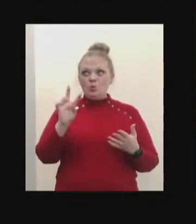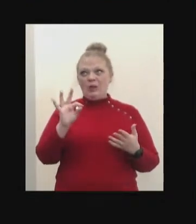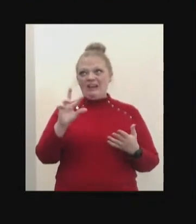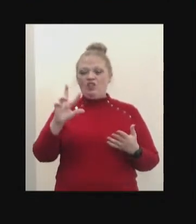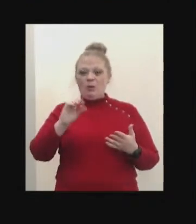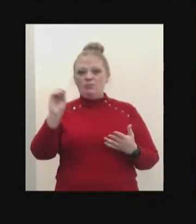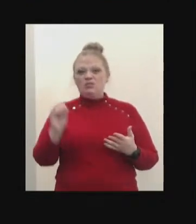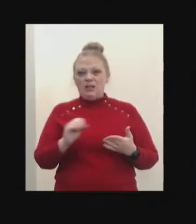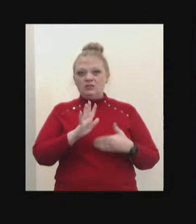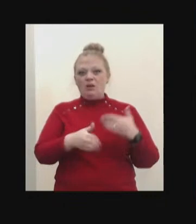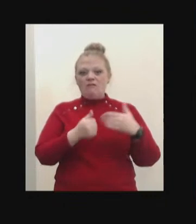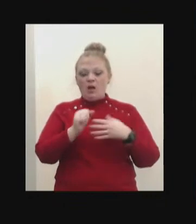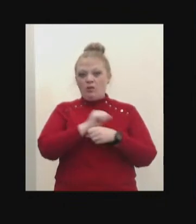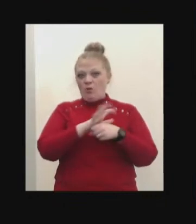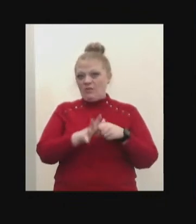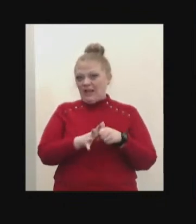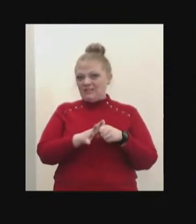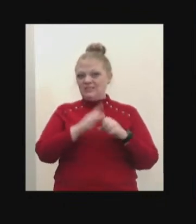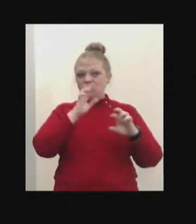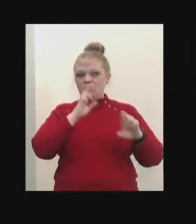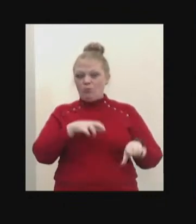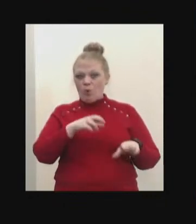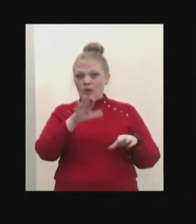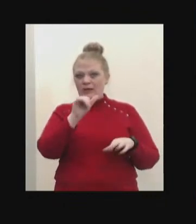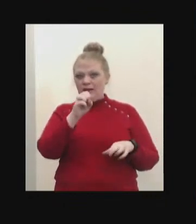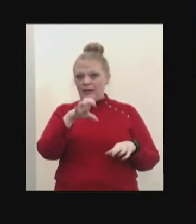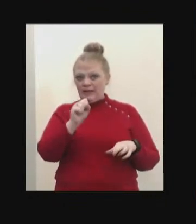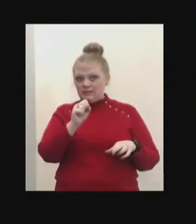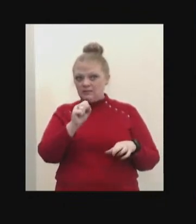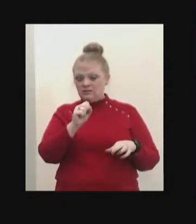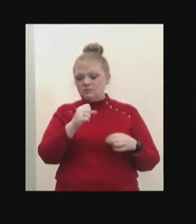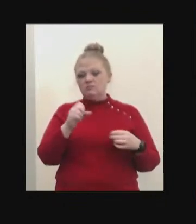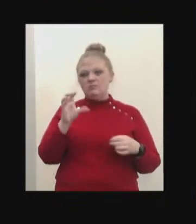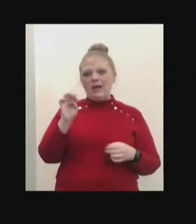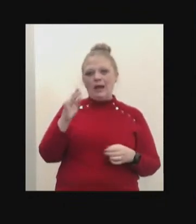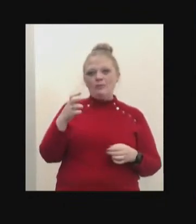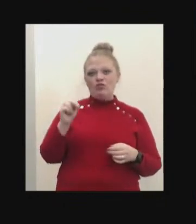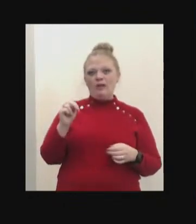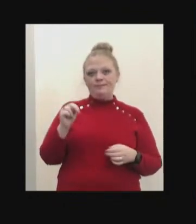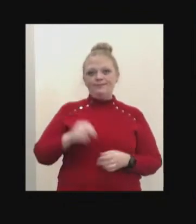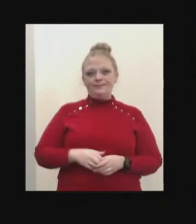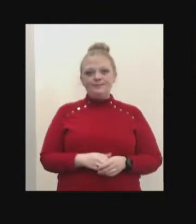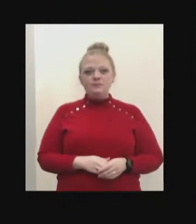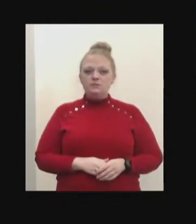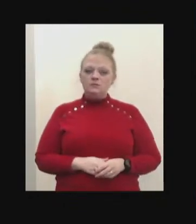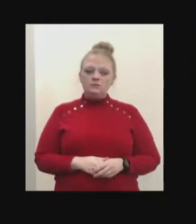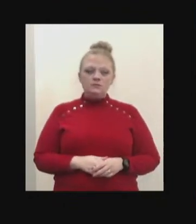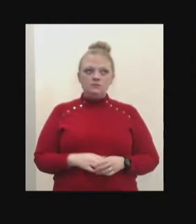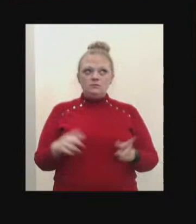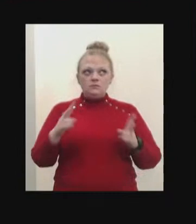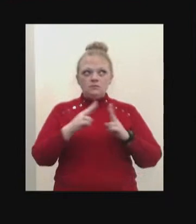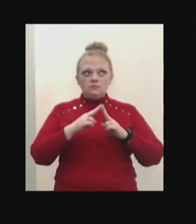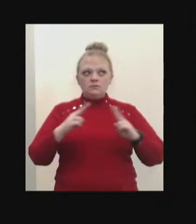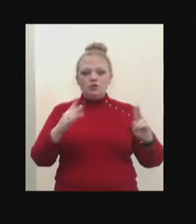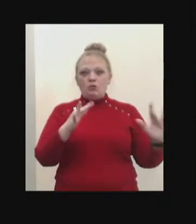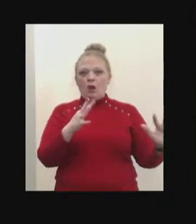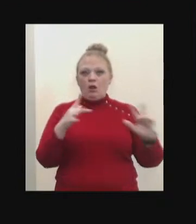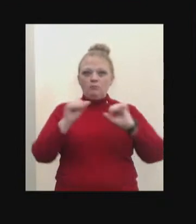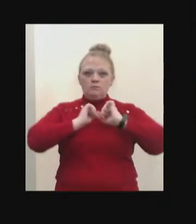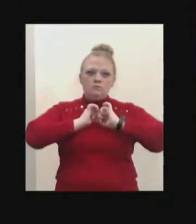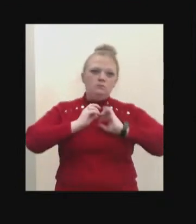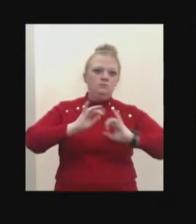reported COVID-19 cases that have been sequenced have been from Omicron. So this is a very, very rapidly spreading virus.